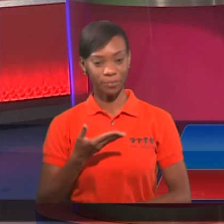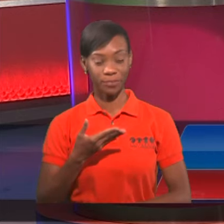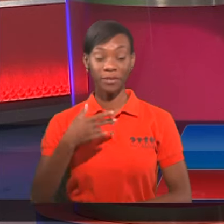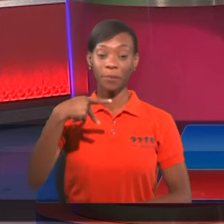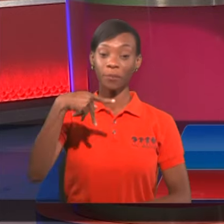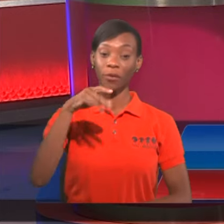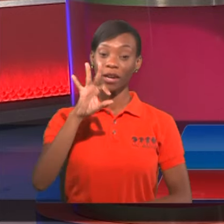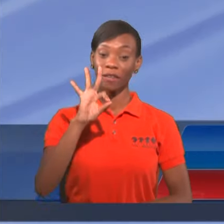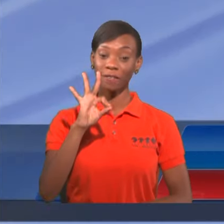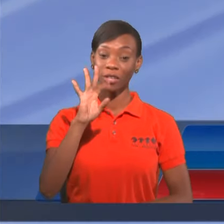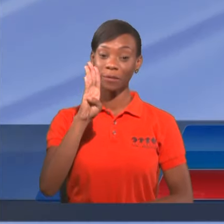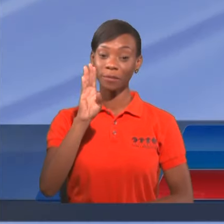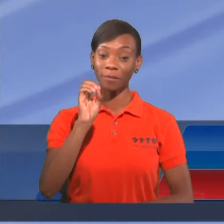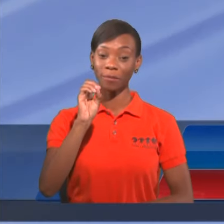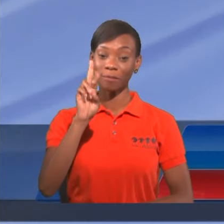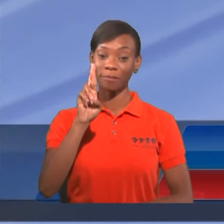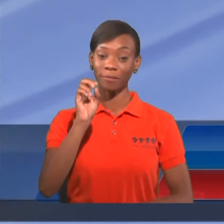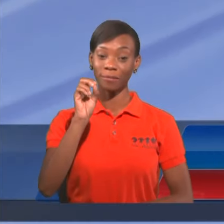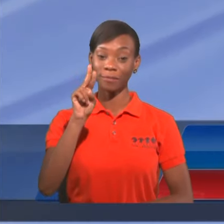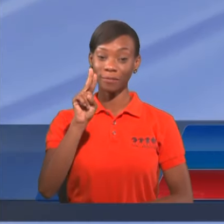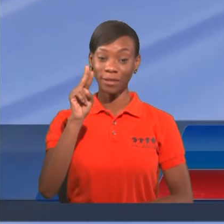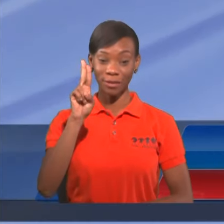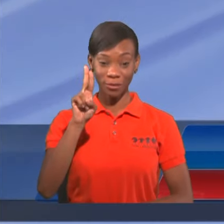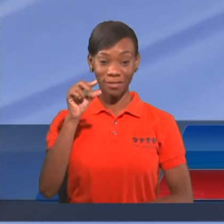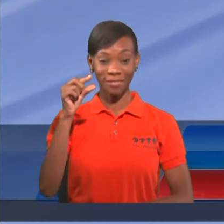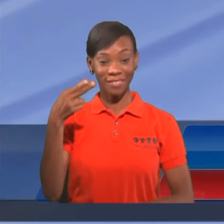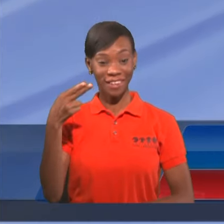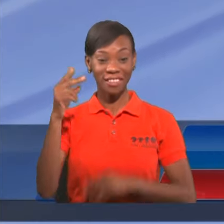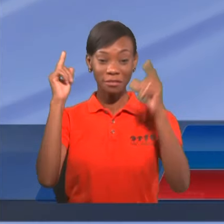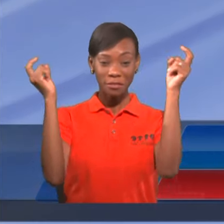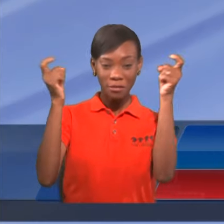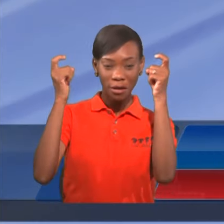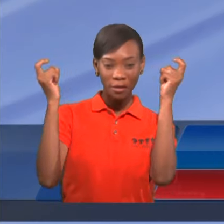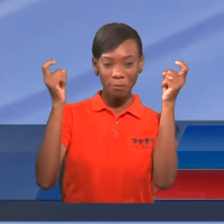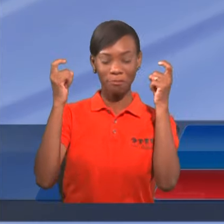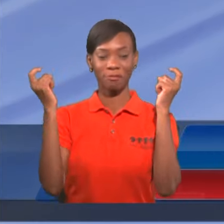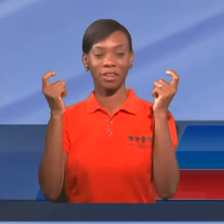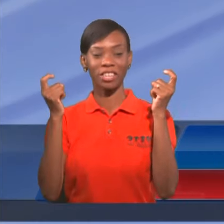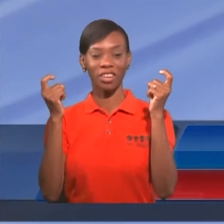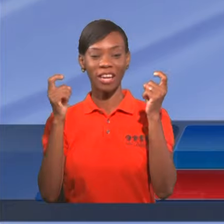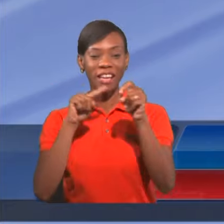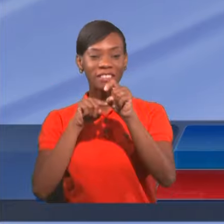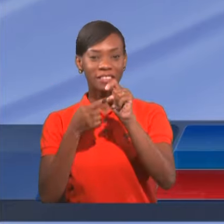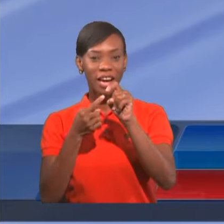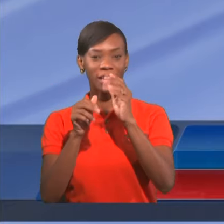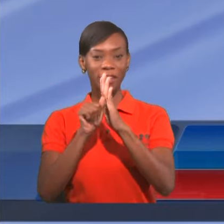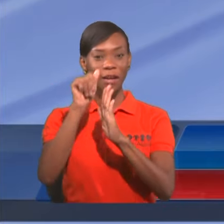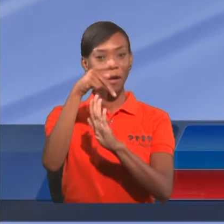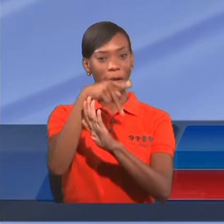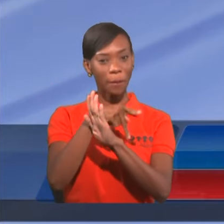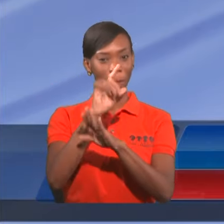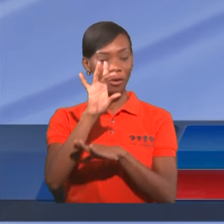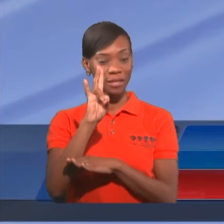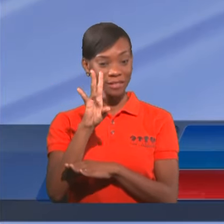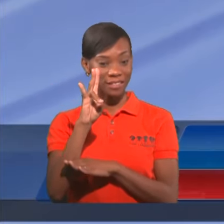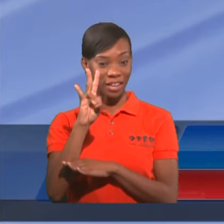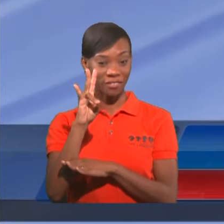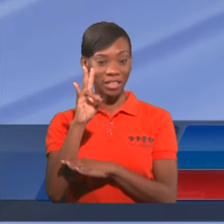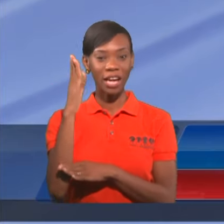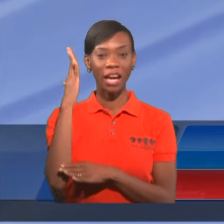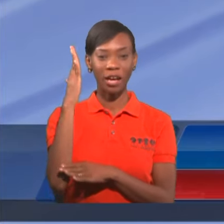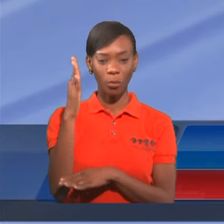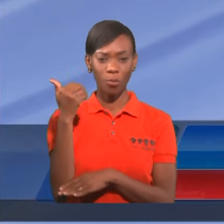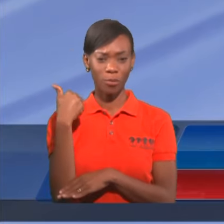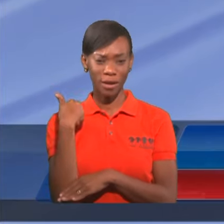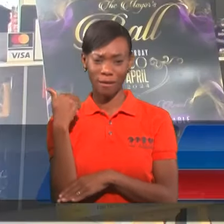Point Fortin Borough Day celebrations are in full swing. The borough's month-long celebrations began on April 7th, and this weekend features one of the major highlights